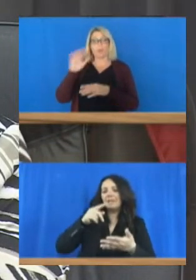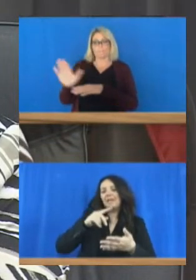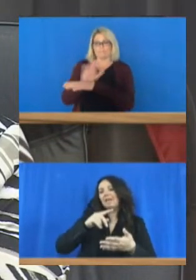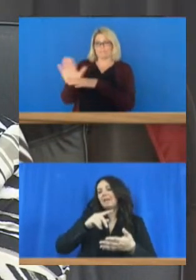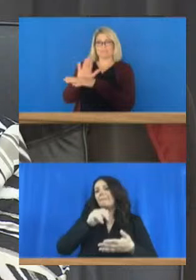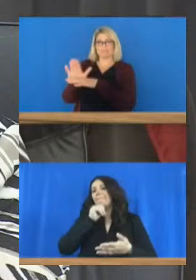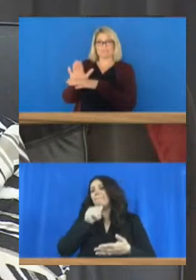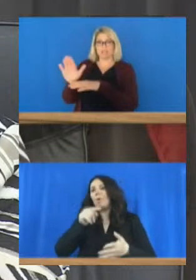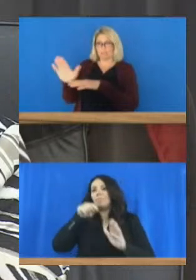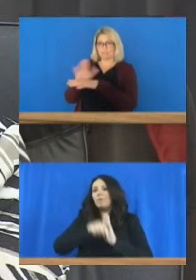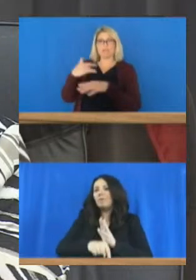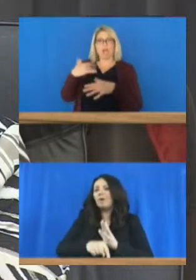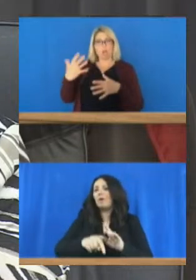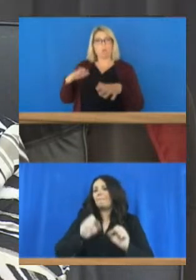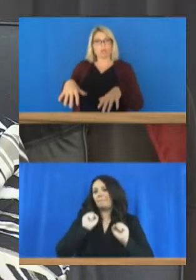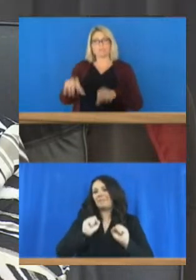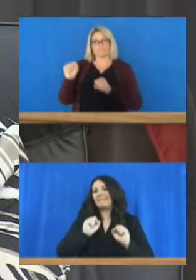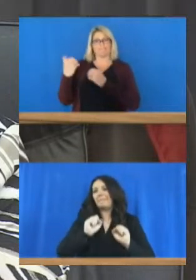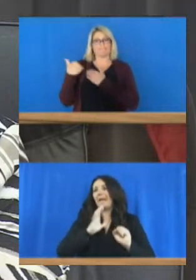Thank you.